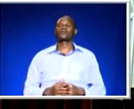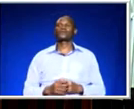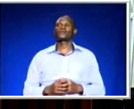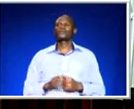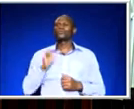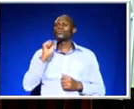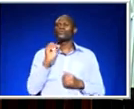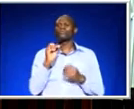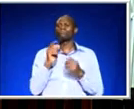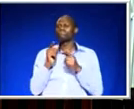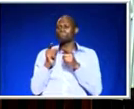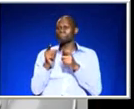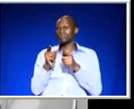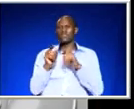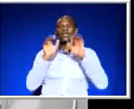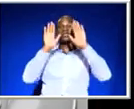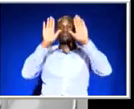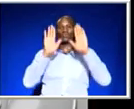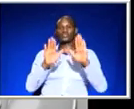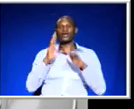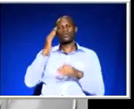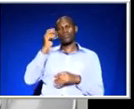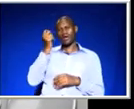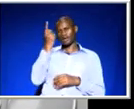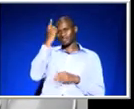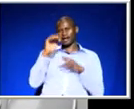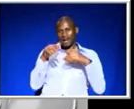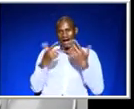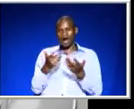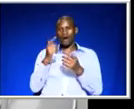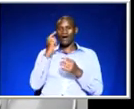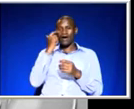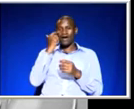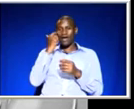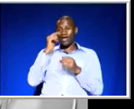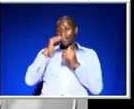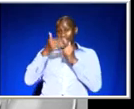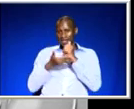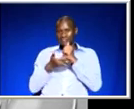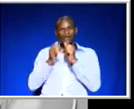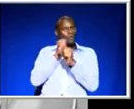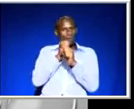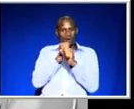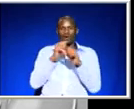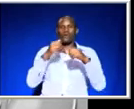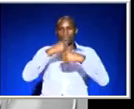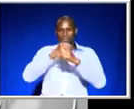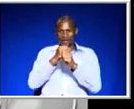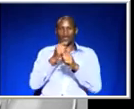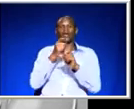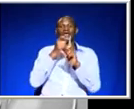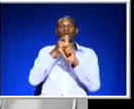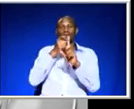So it is therefore very, very important for us to understand how lenses work so that we can make